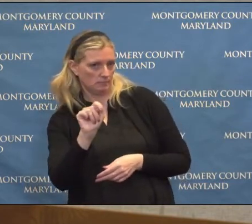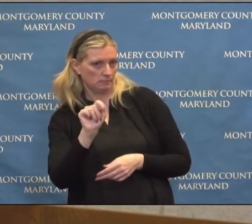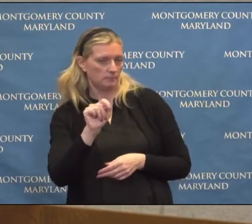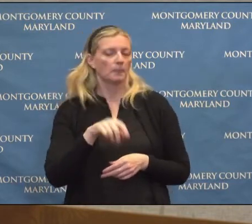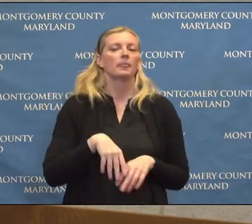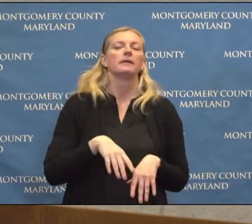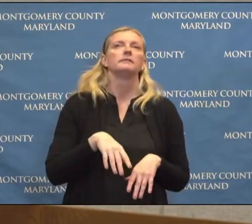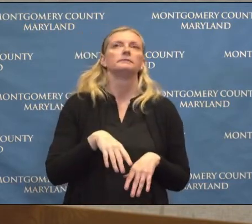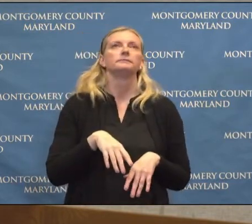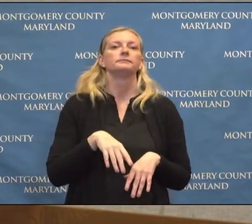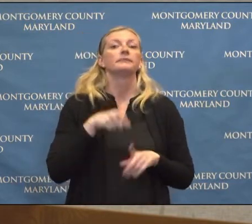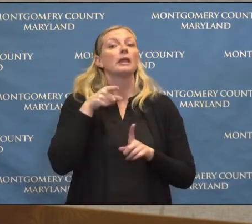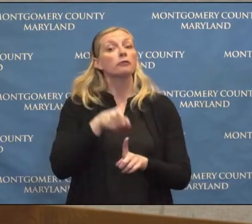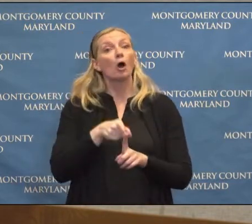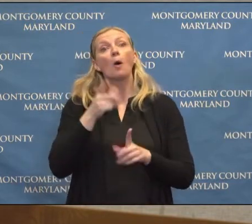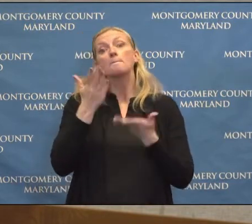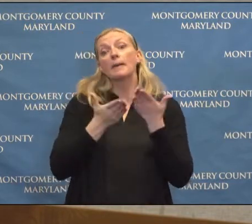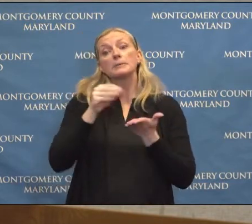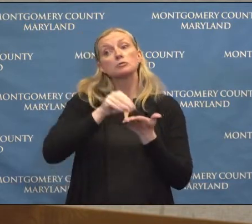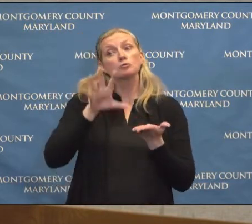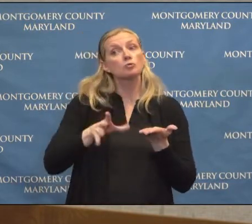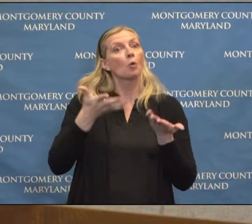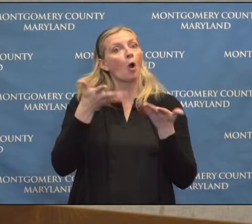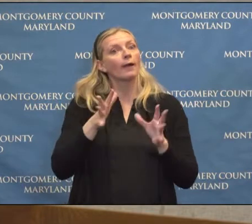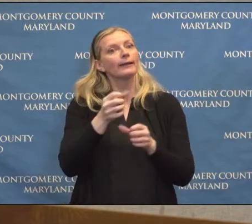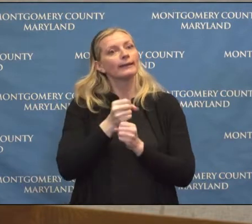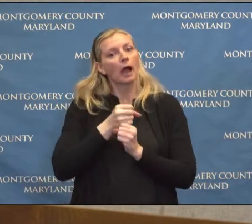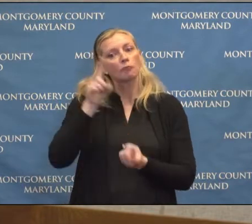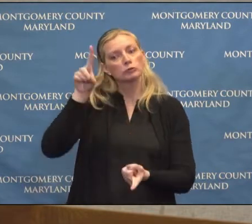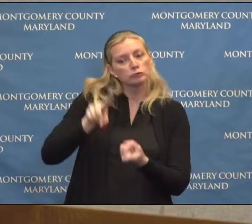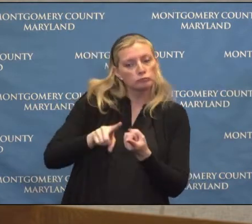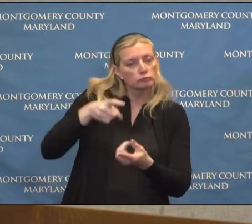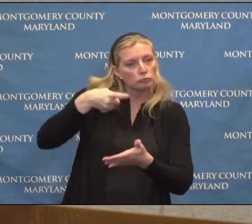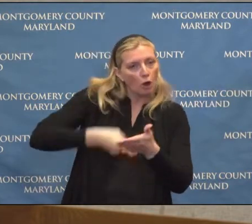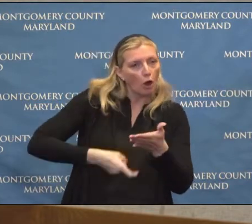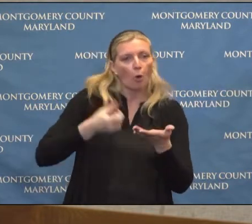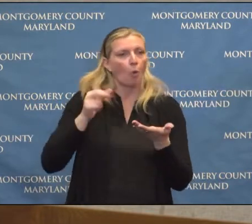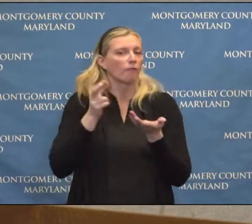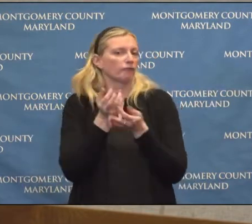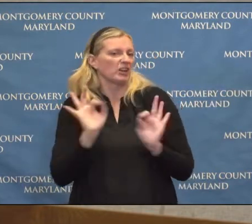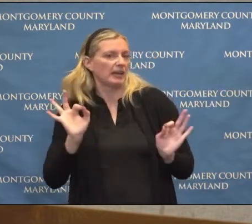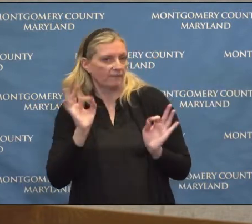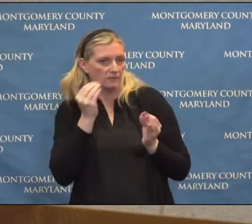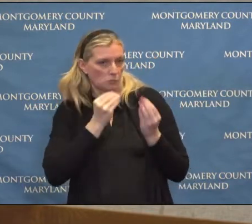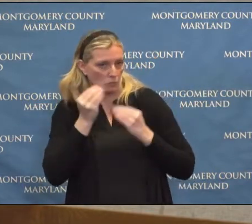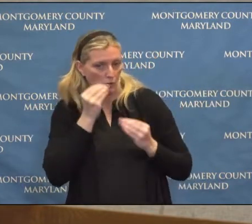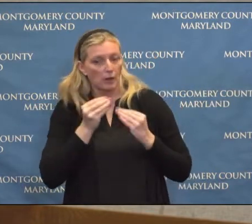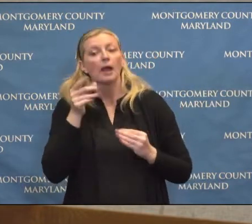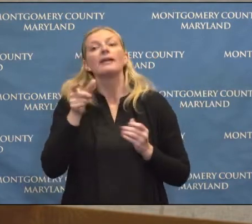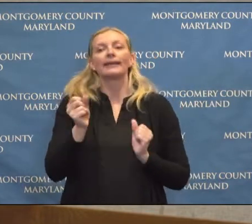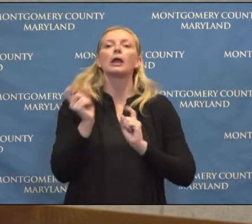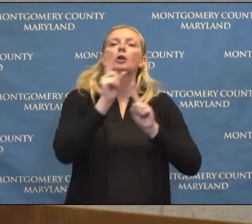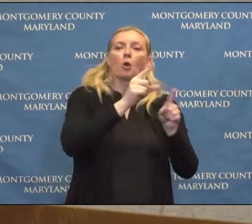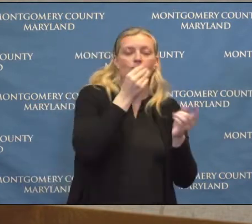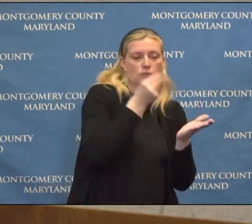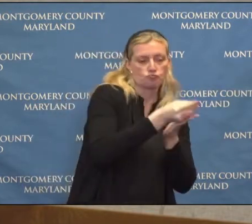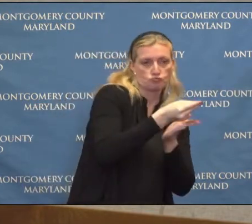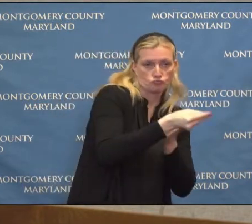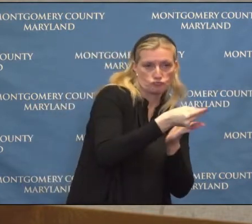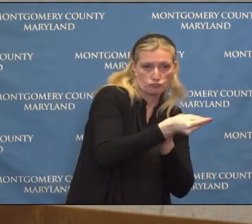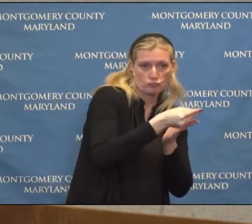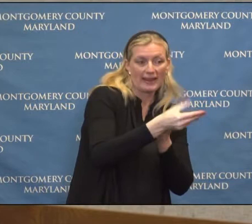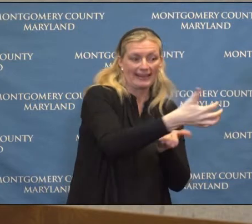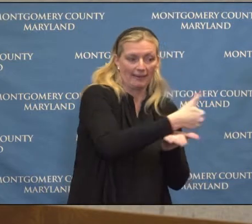students that rely on free or reduced price meals that can be used at grocery stores to purchase the food that the family needs while schools are